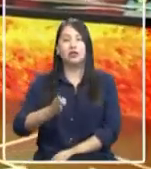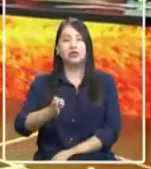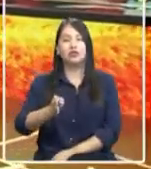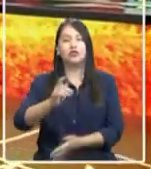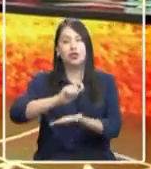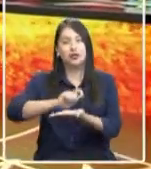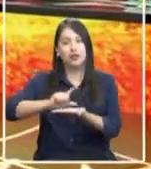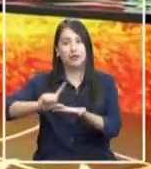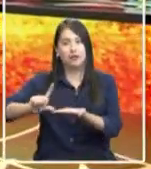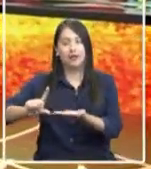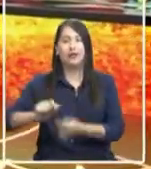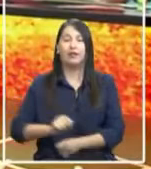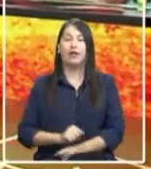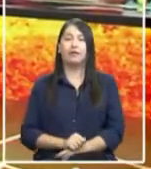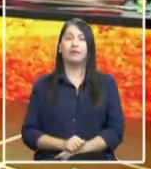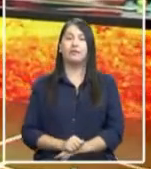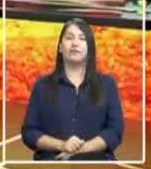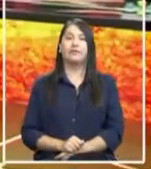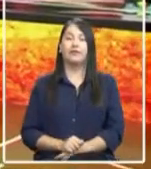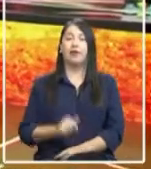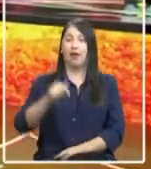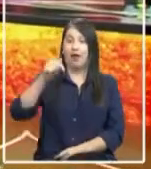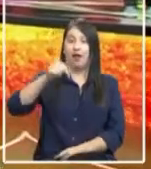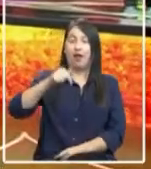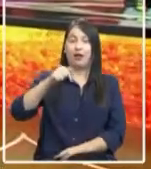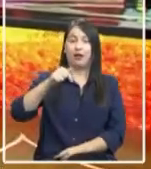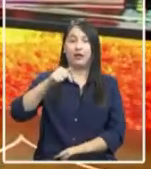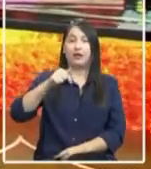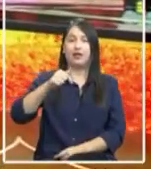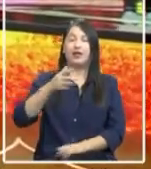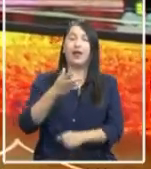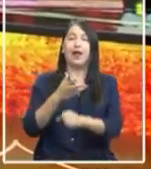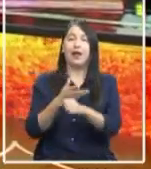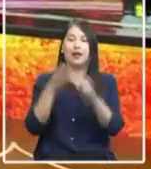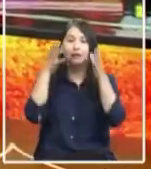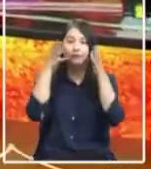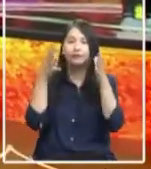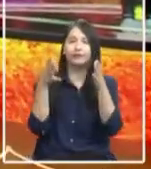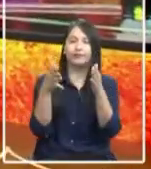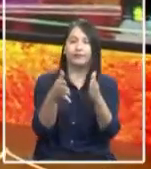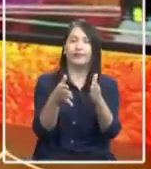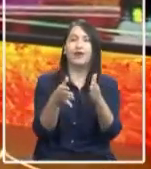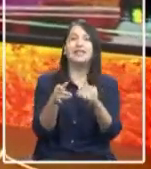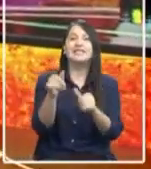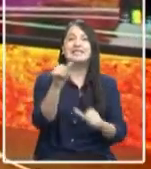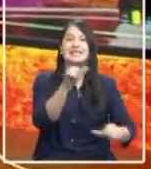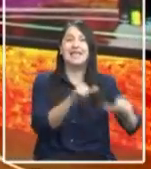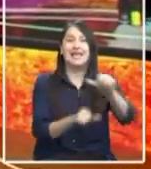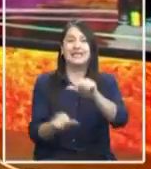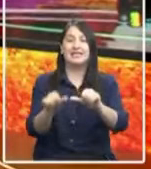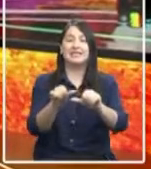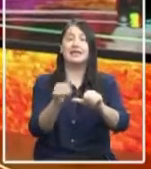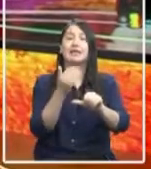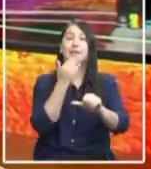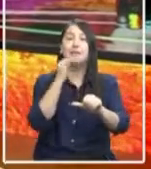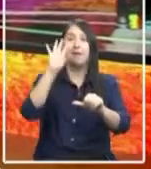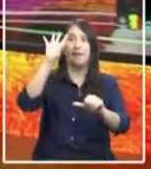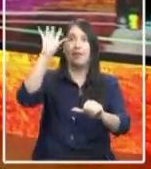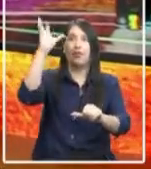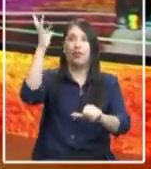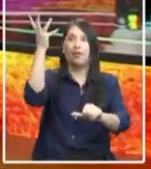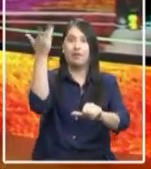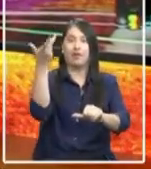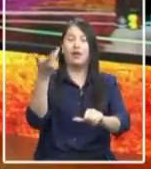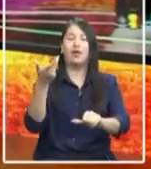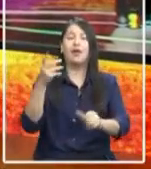and Environment. And what the authors, Anil Agarwal and Sunita Narayan, asked us to think